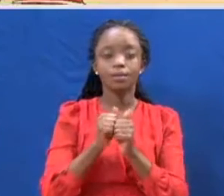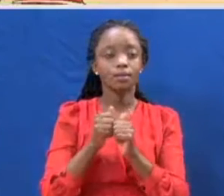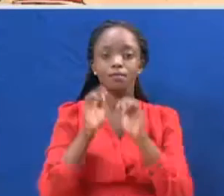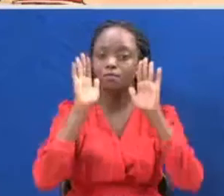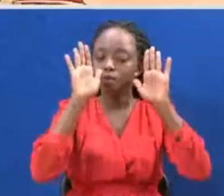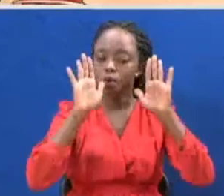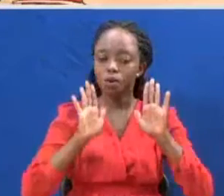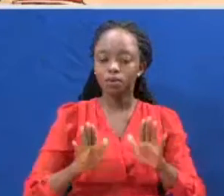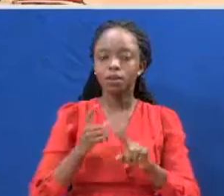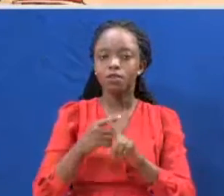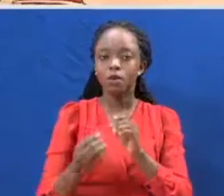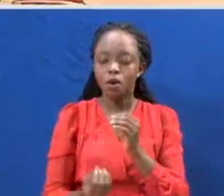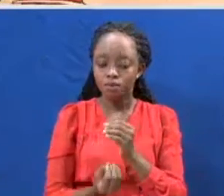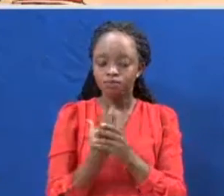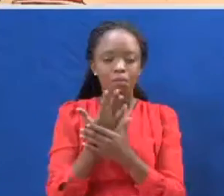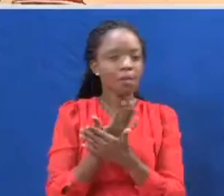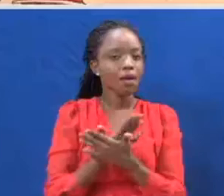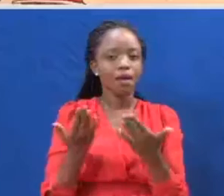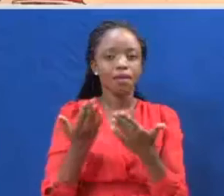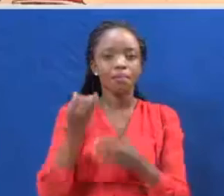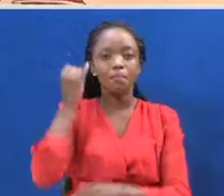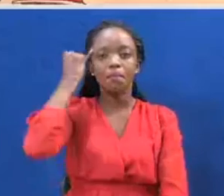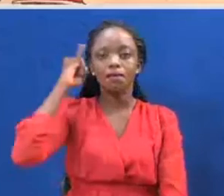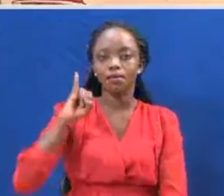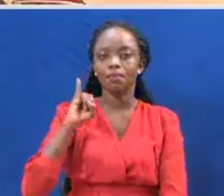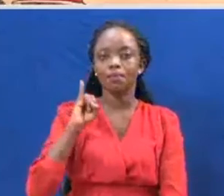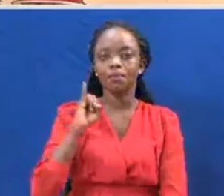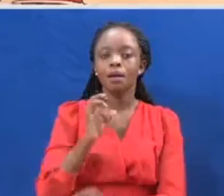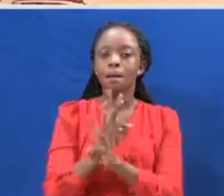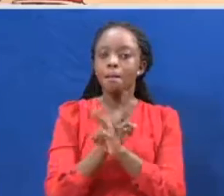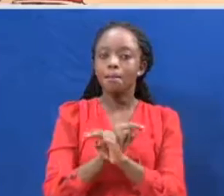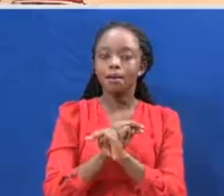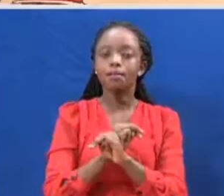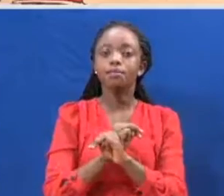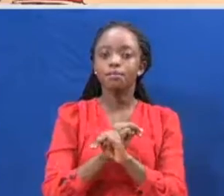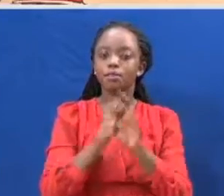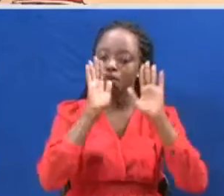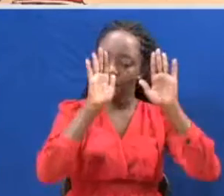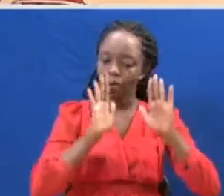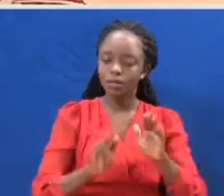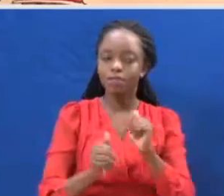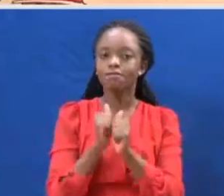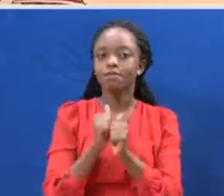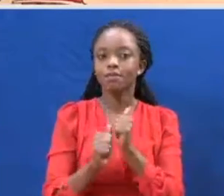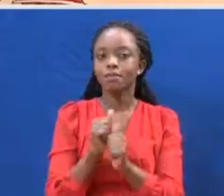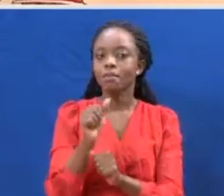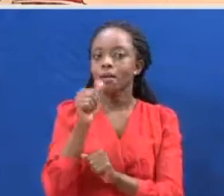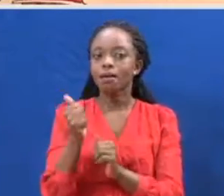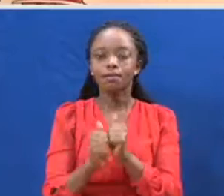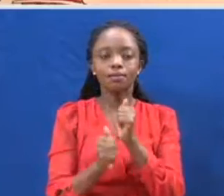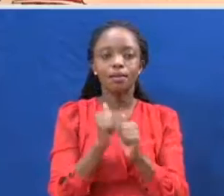the development of any country. And mathematics is the queen of sciences. You know, other sciences